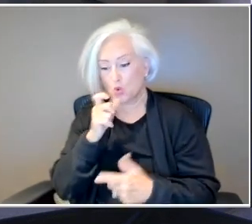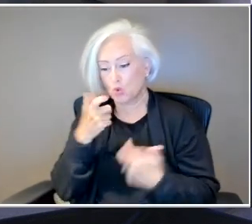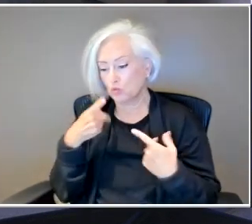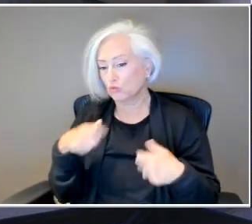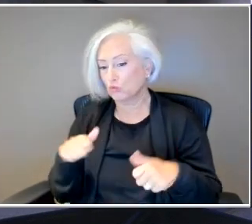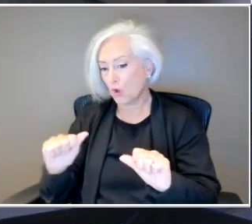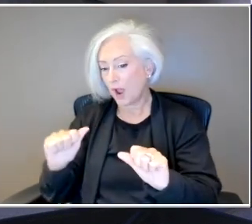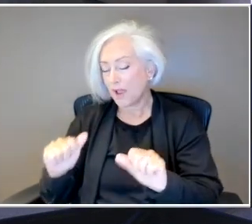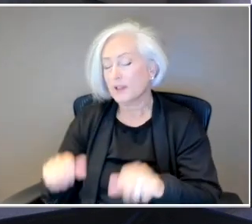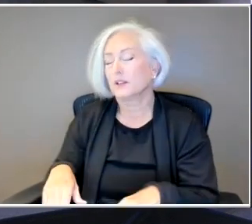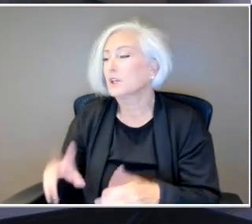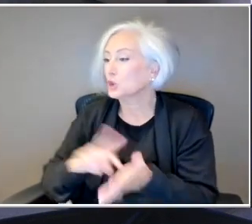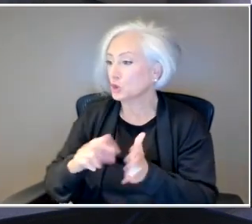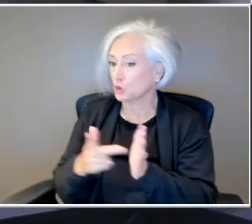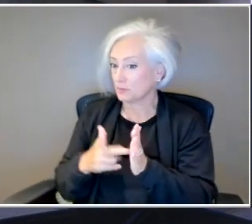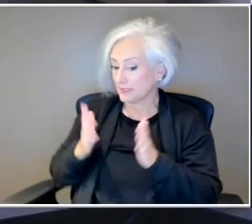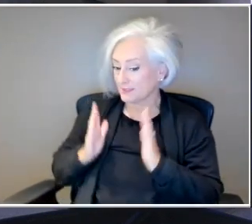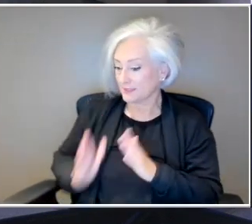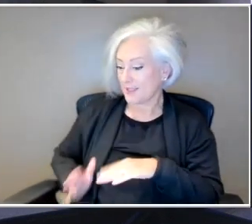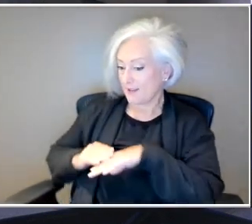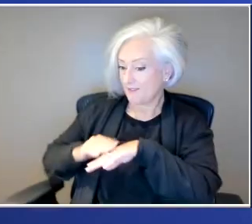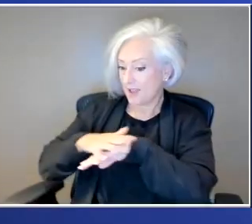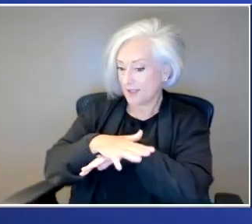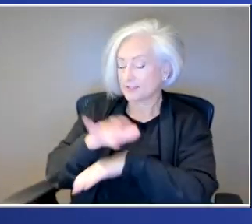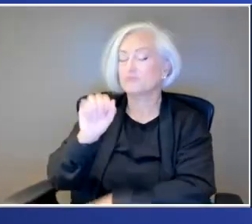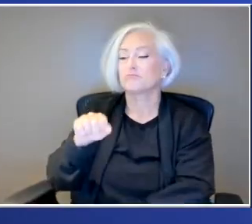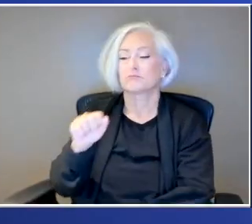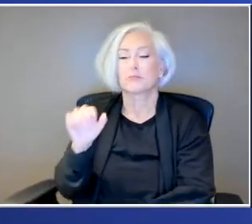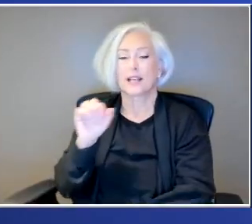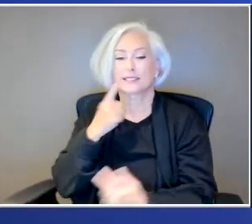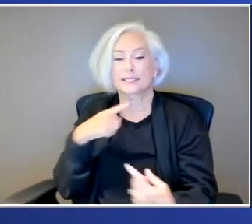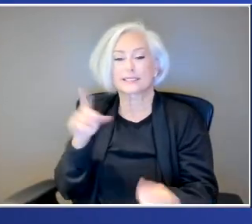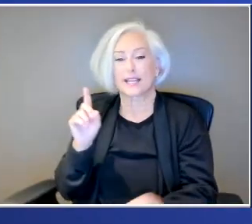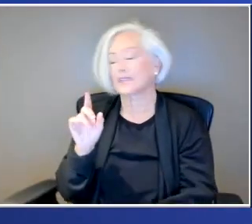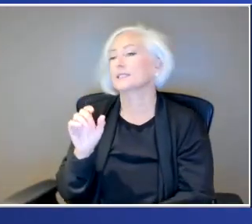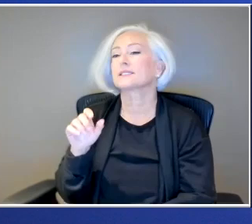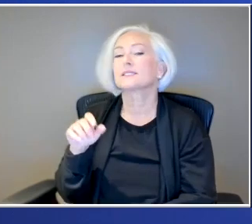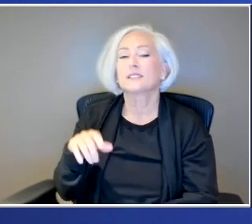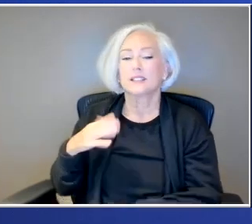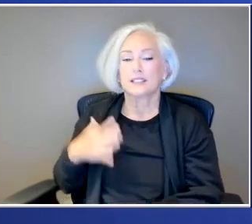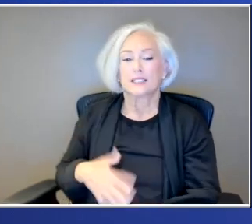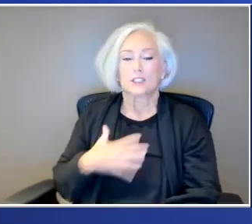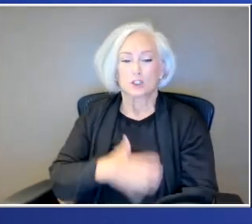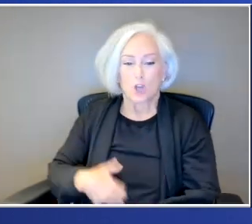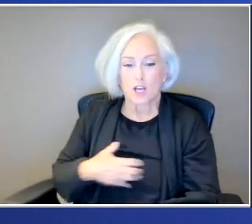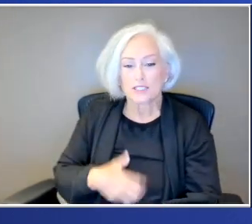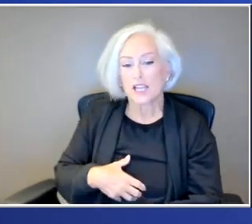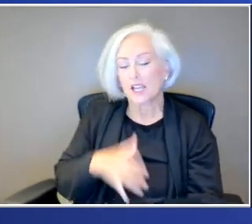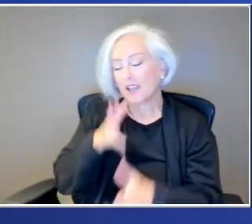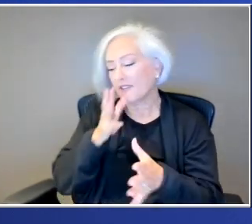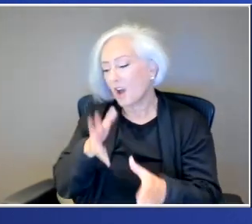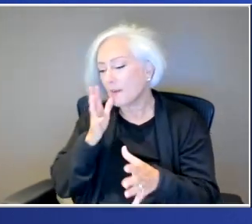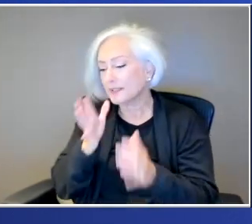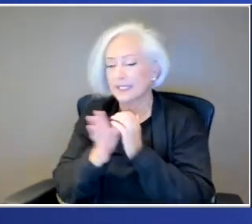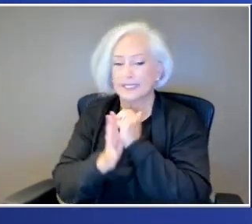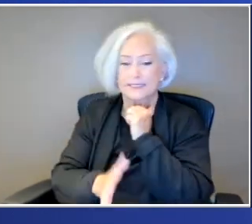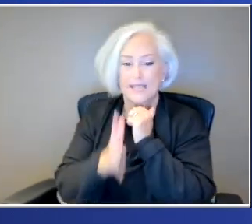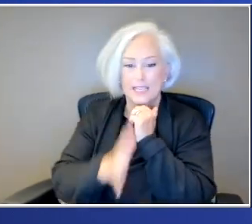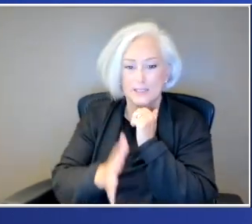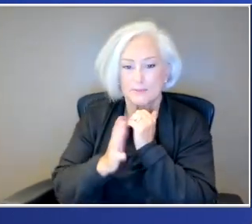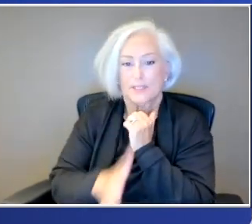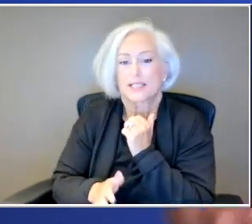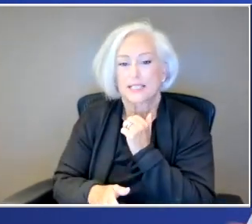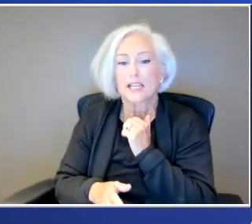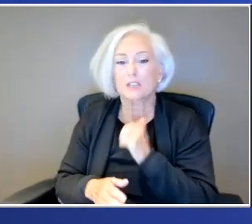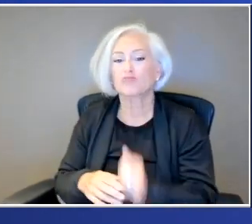mean? Yeah, side effects and success. Yeah, so in terms of side effects, nausea, vomiting, diarrhea, or constipation, I mostly get some nausea when we're